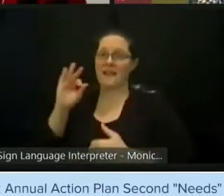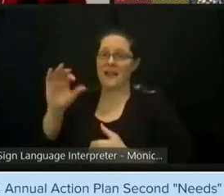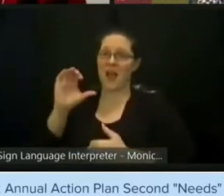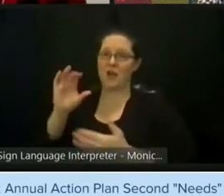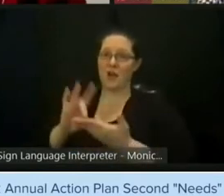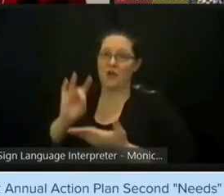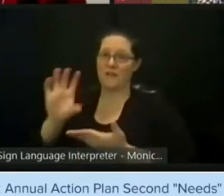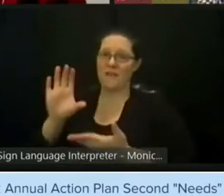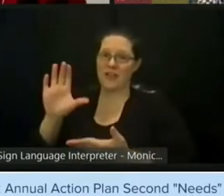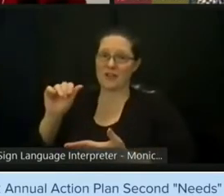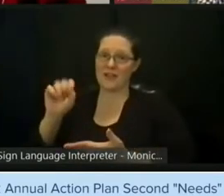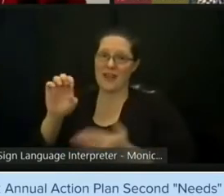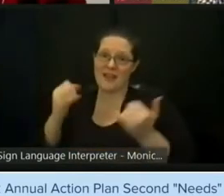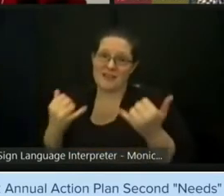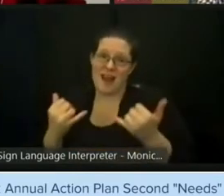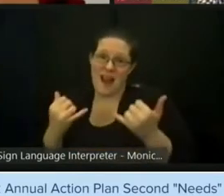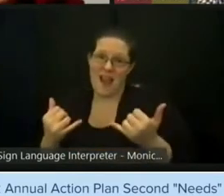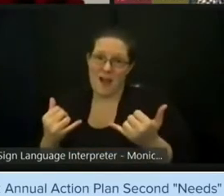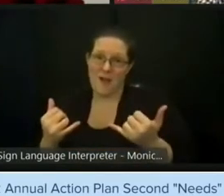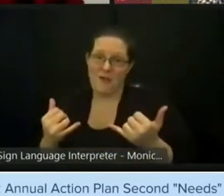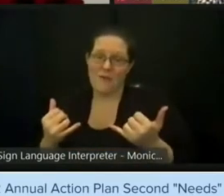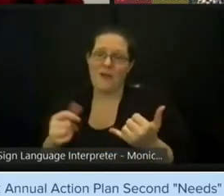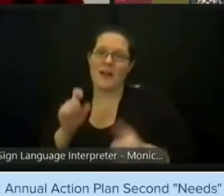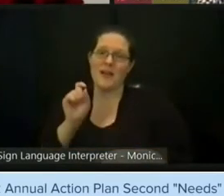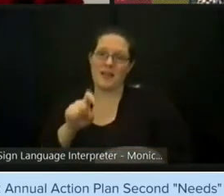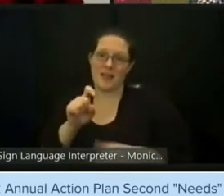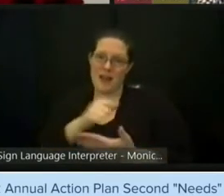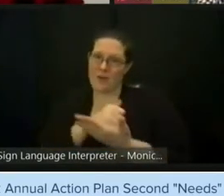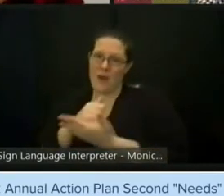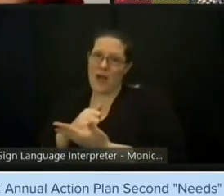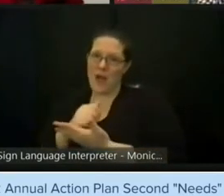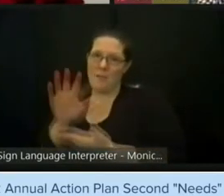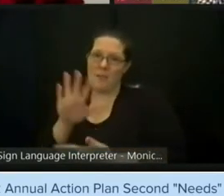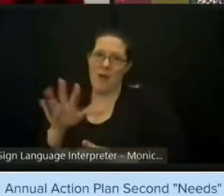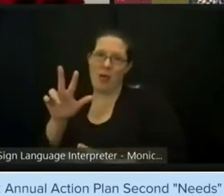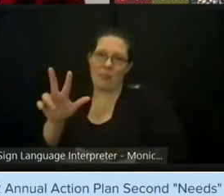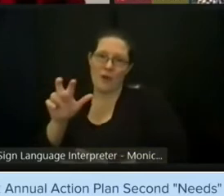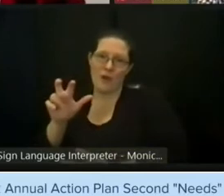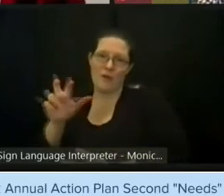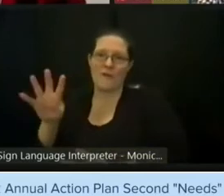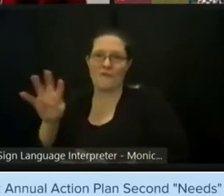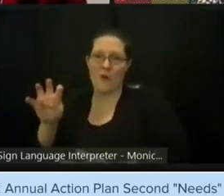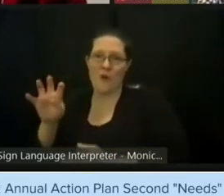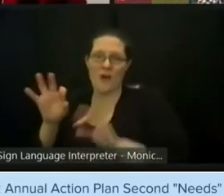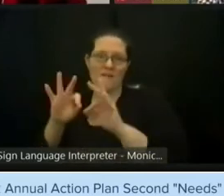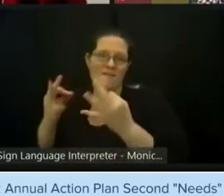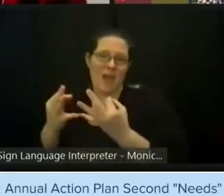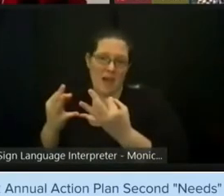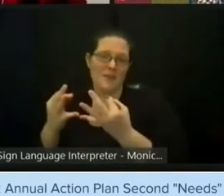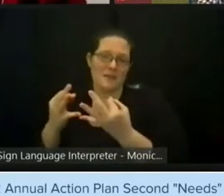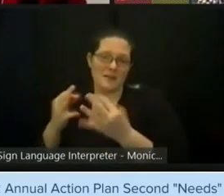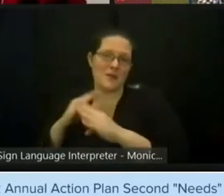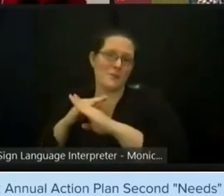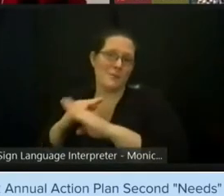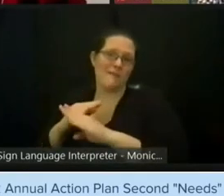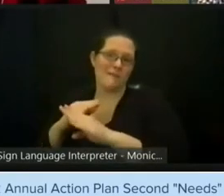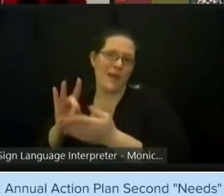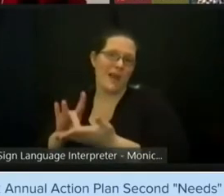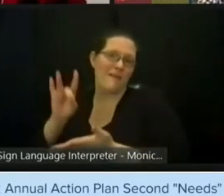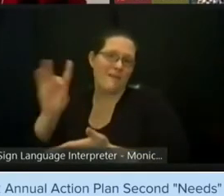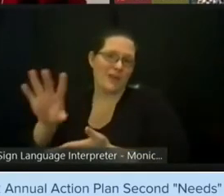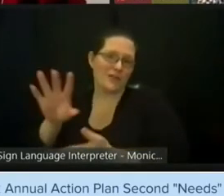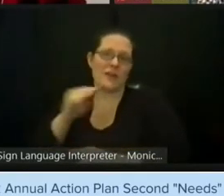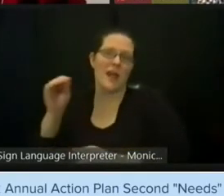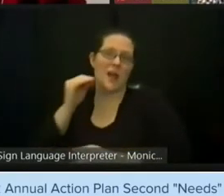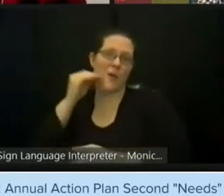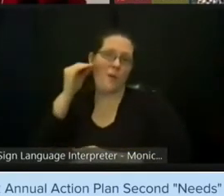now. They would need to help at least 300 and 400 families prevent eviction and homelessness. And